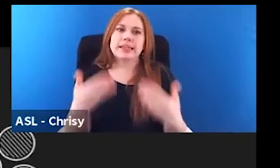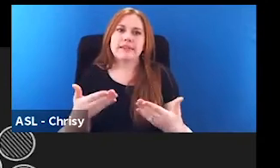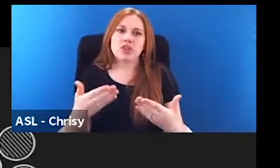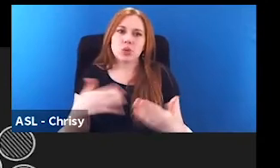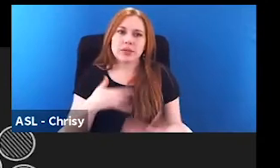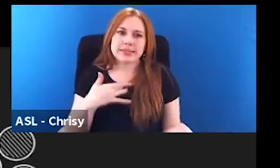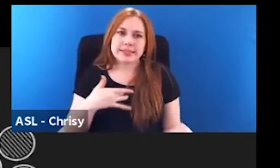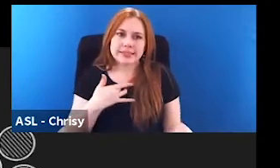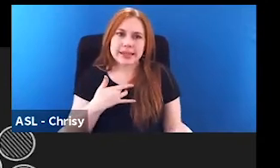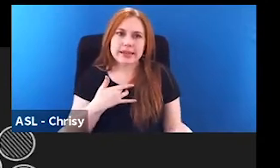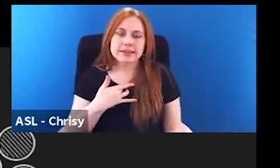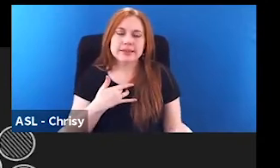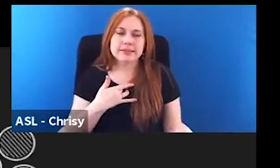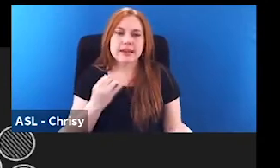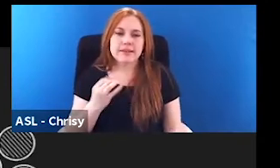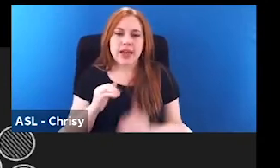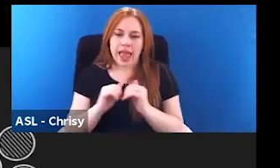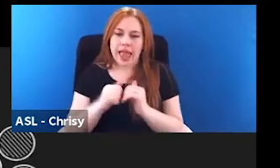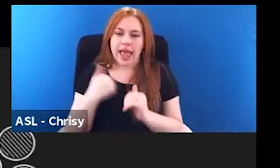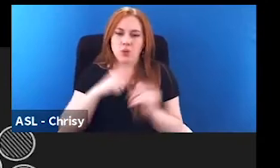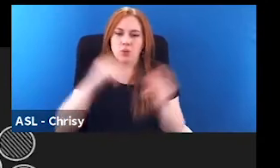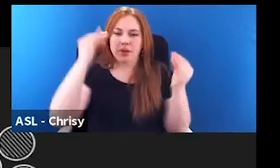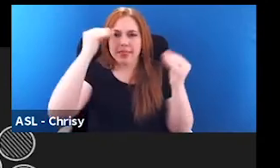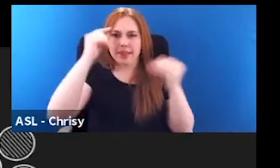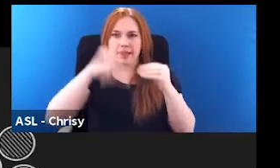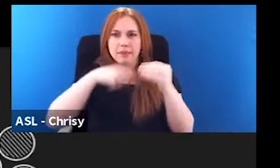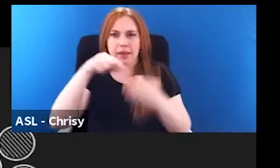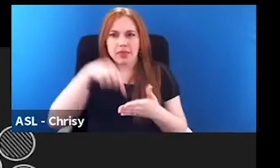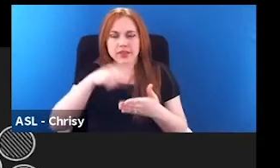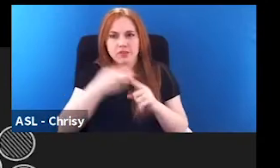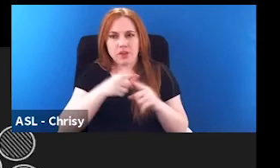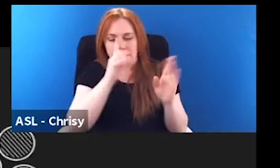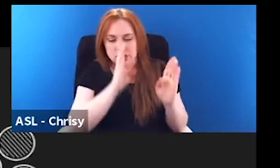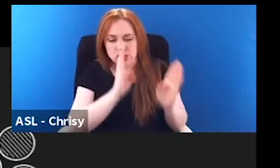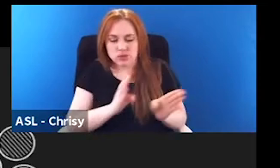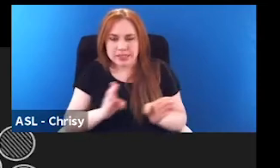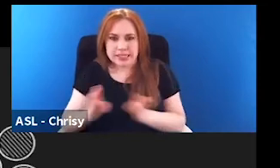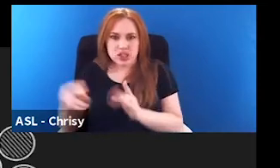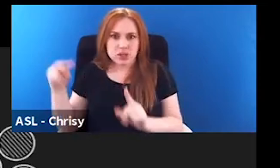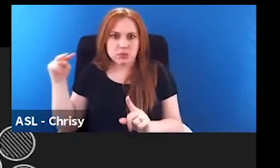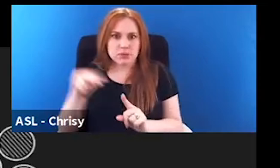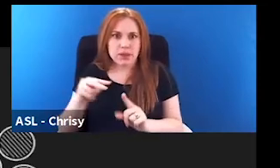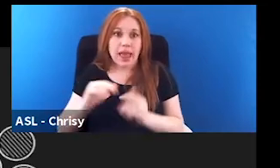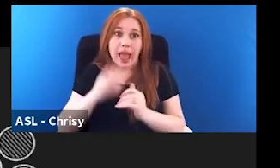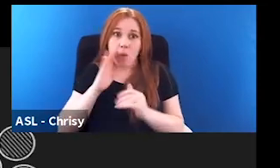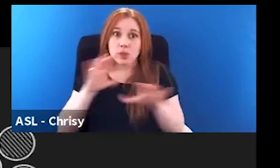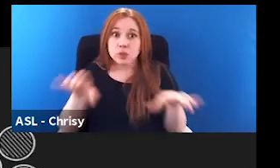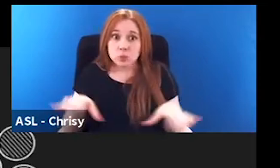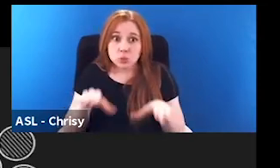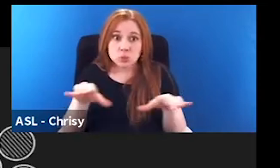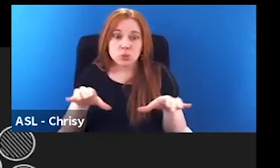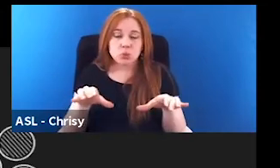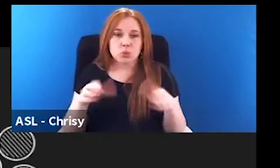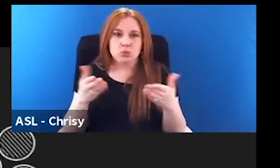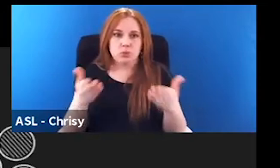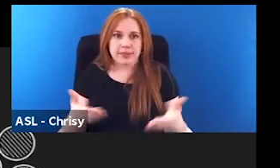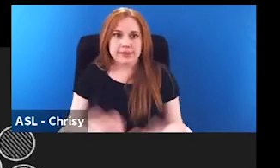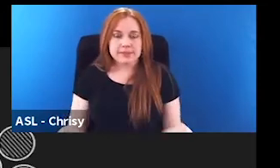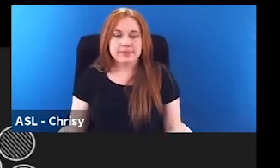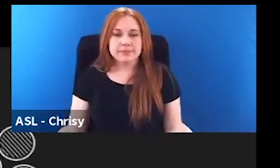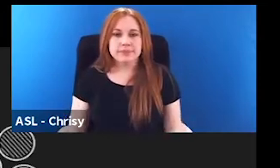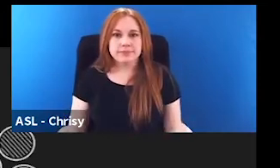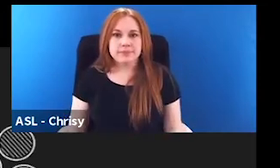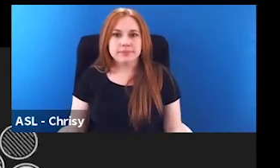sense of how we're thinking about this from a strategic standpoint and how we're going to execute against this.